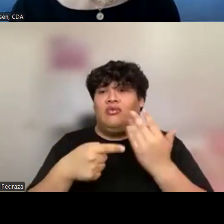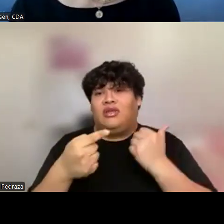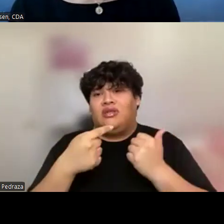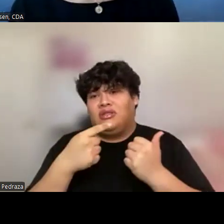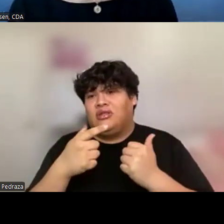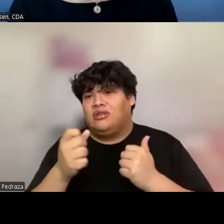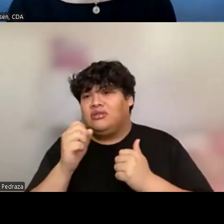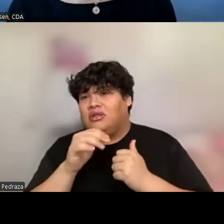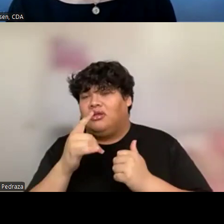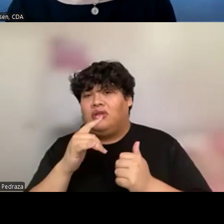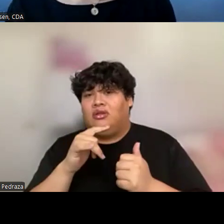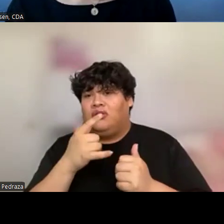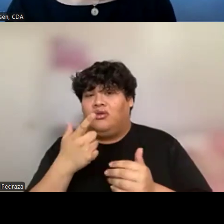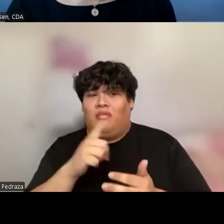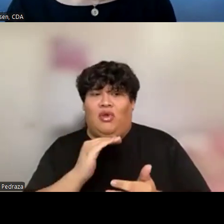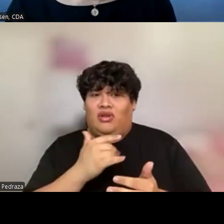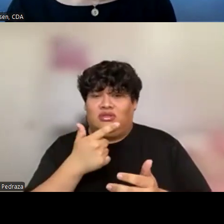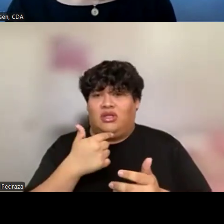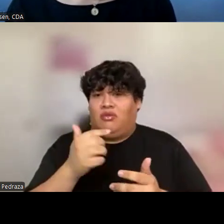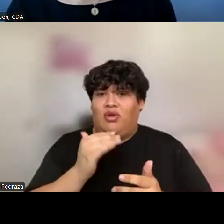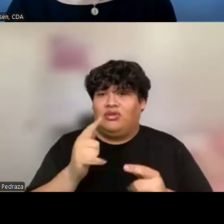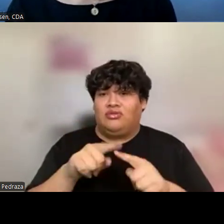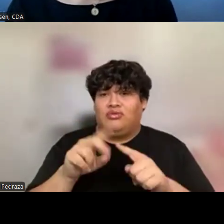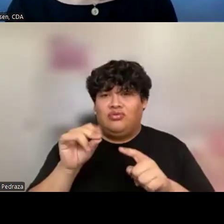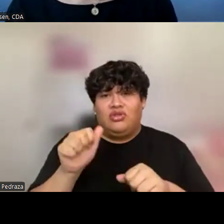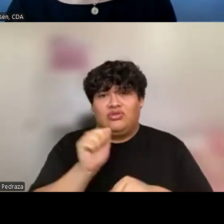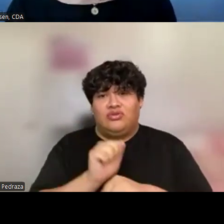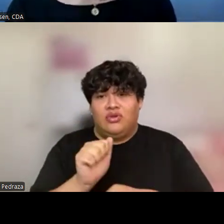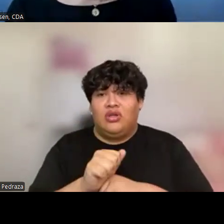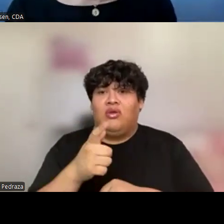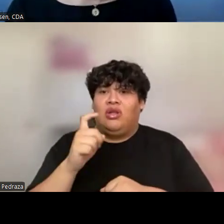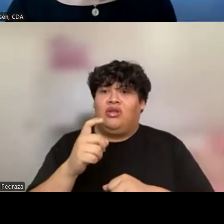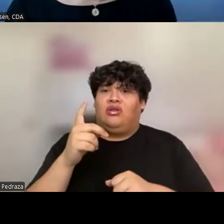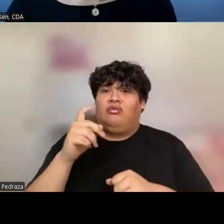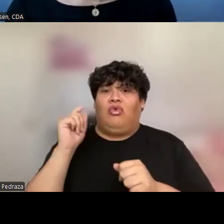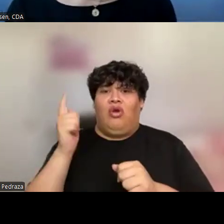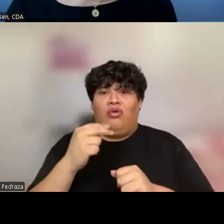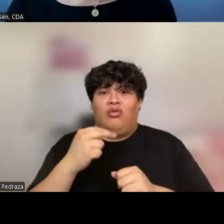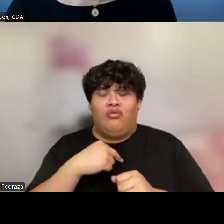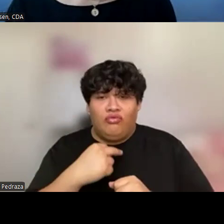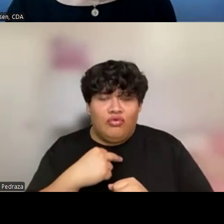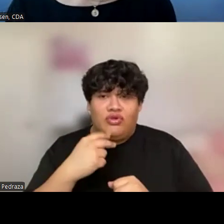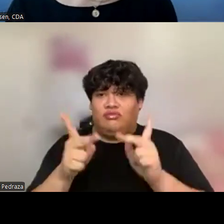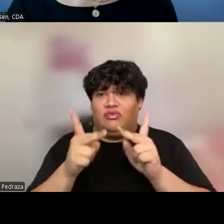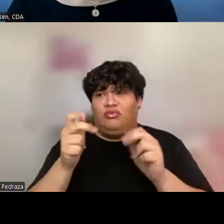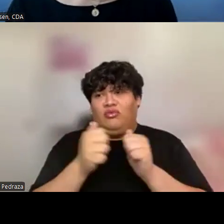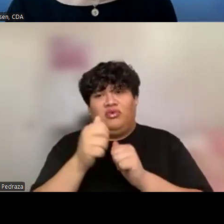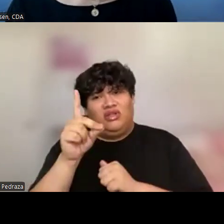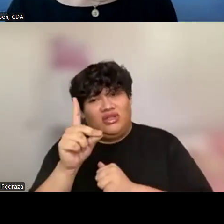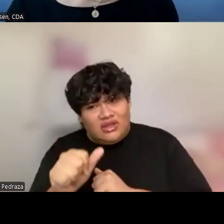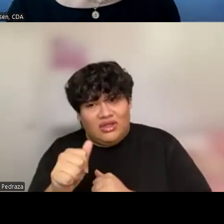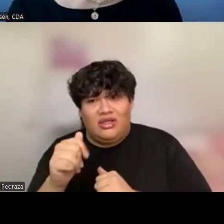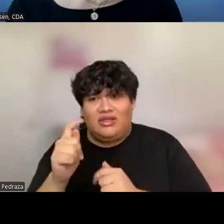nothing about us without us, right? And to do this work, we need everybody's voice. People with disability is the